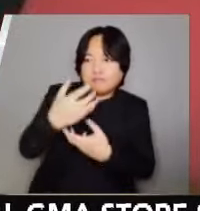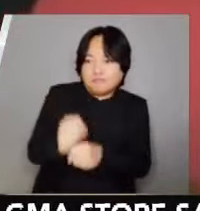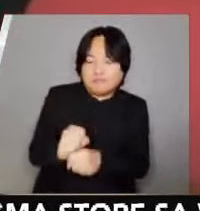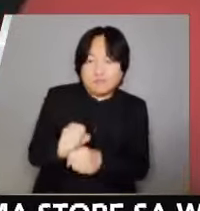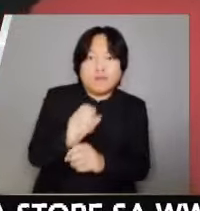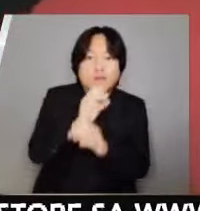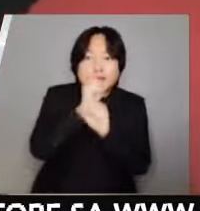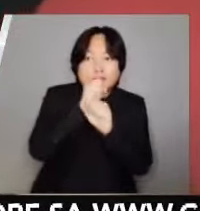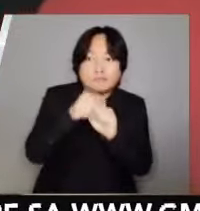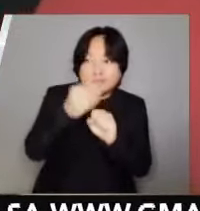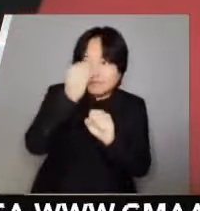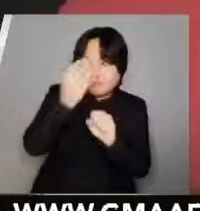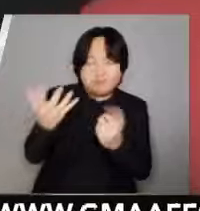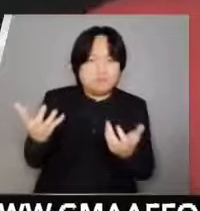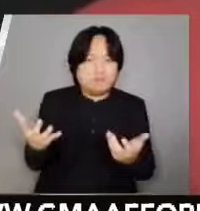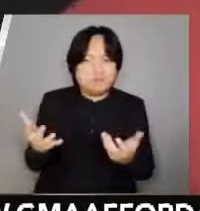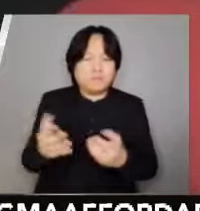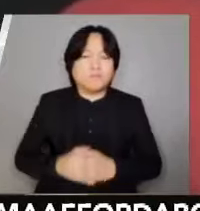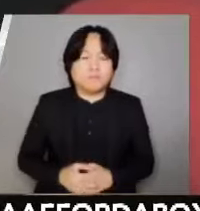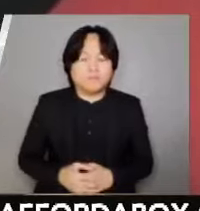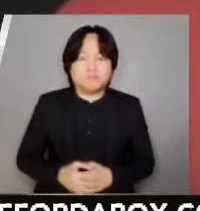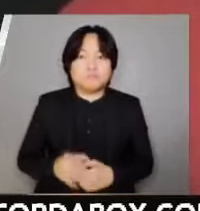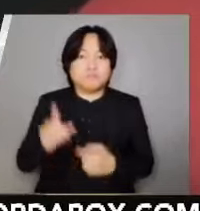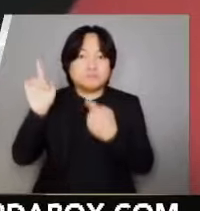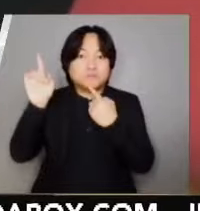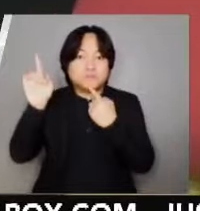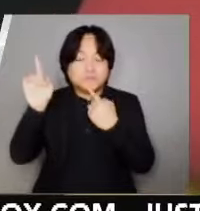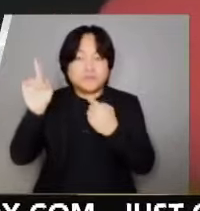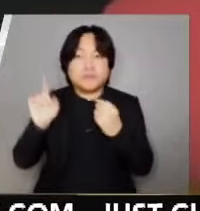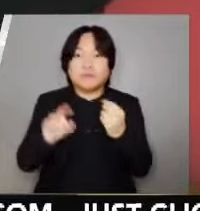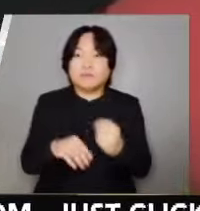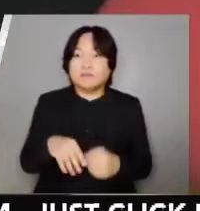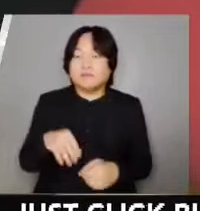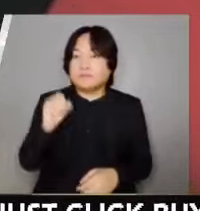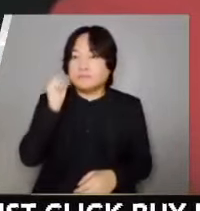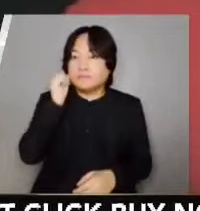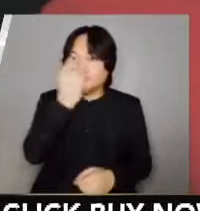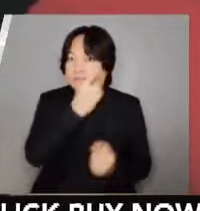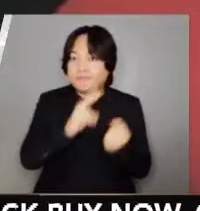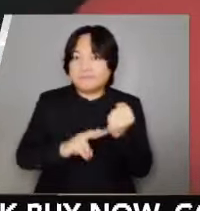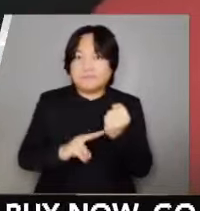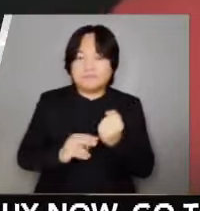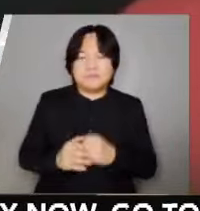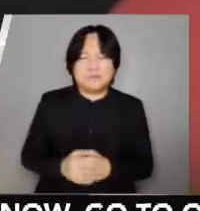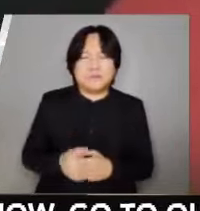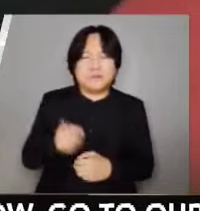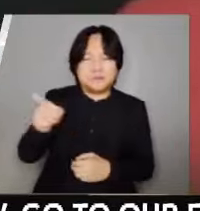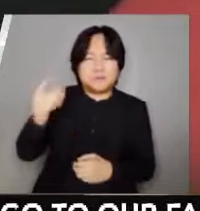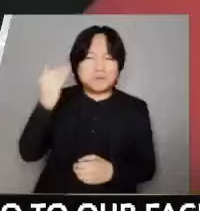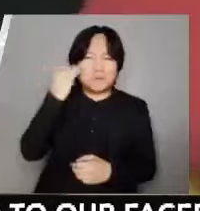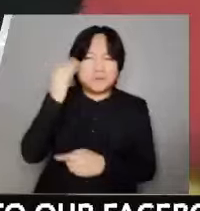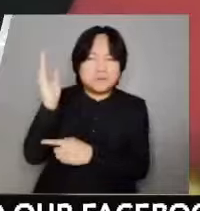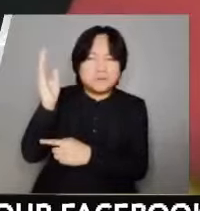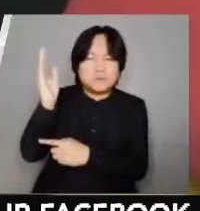dahil tinatanong ninyo ako ngayon about sa kanyang speech at sinasabi ko